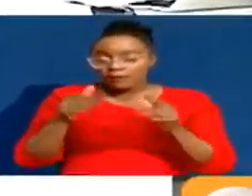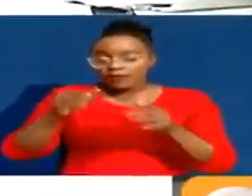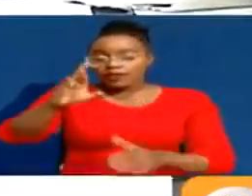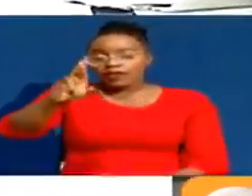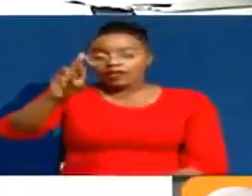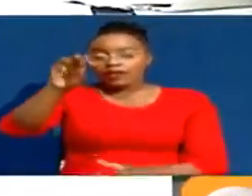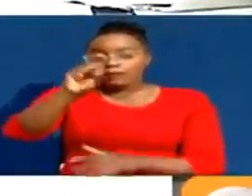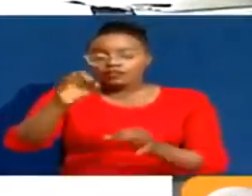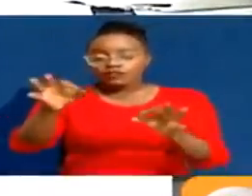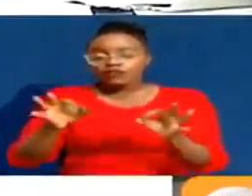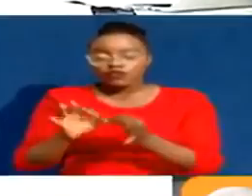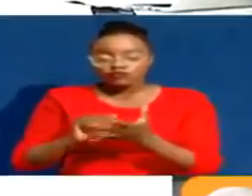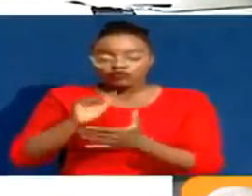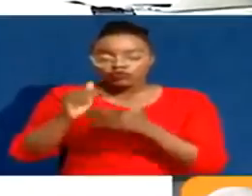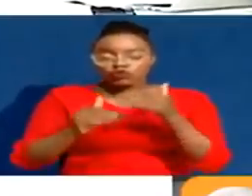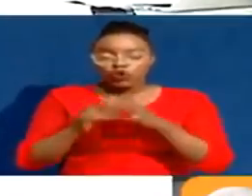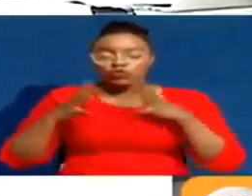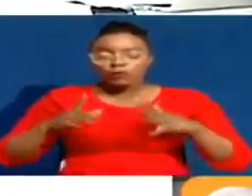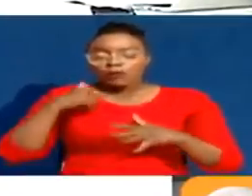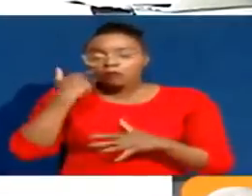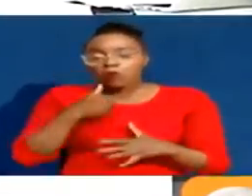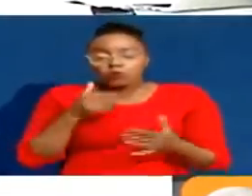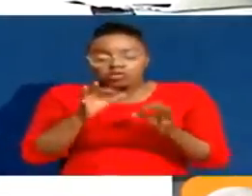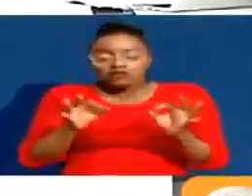Media Services family goes out to all those who lost their